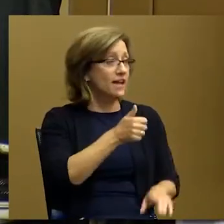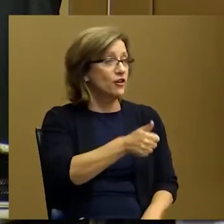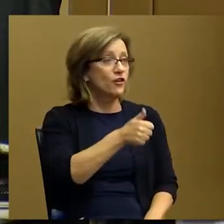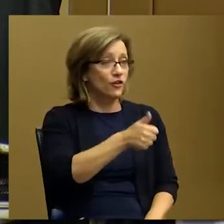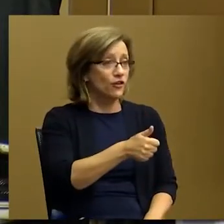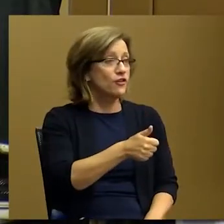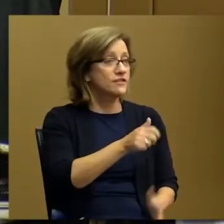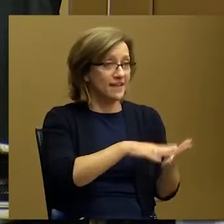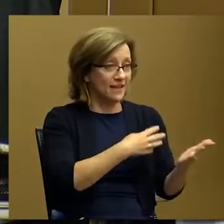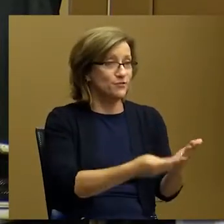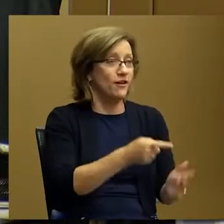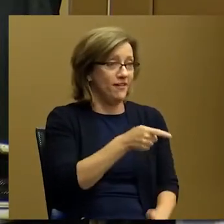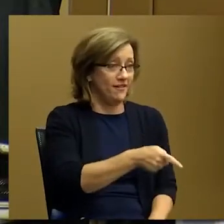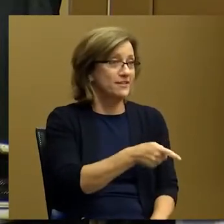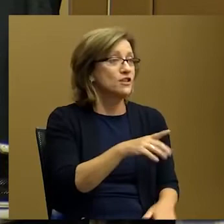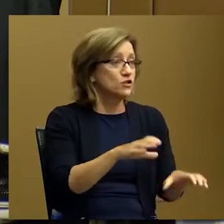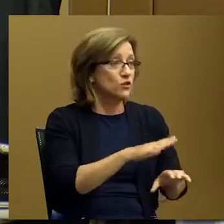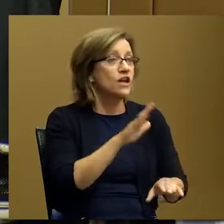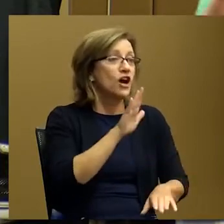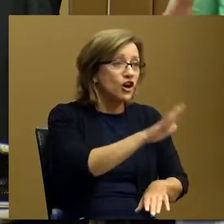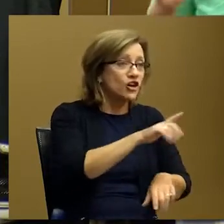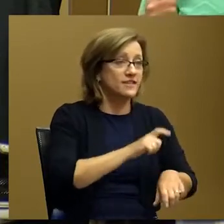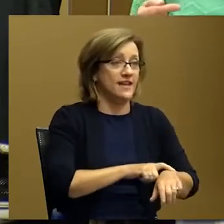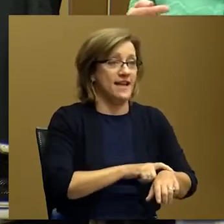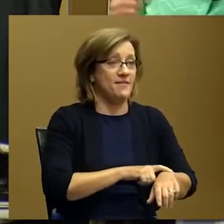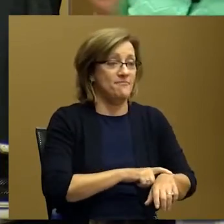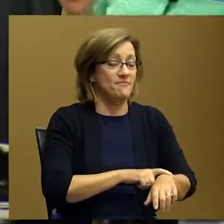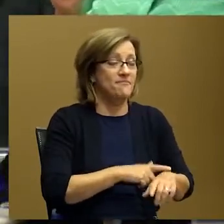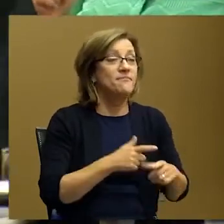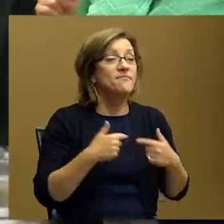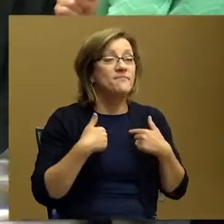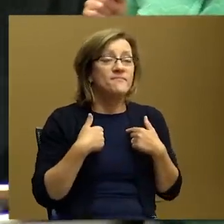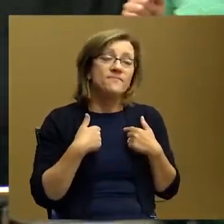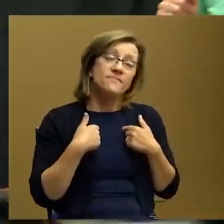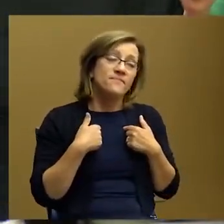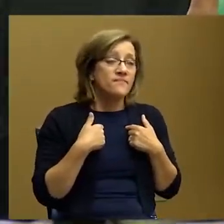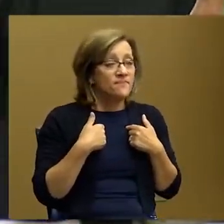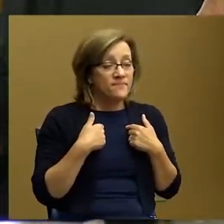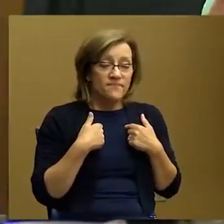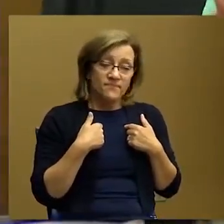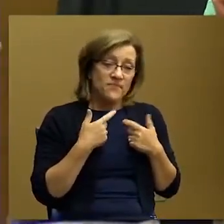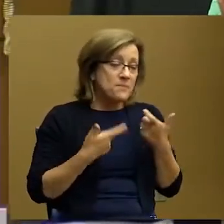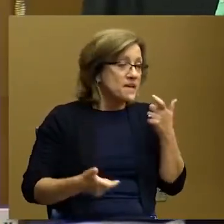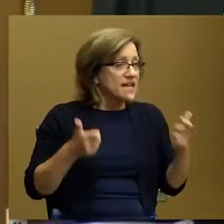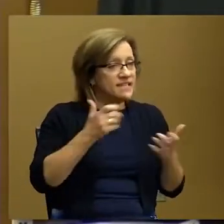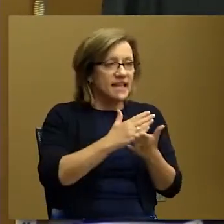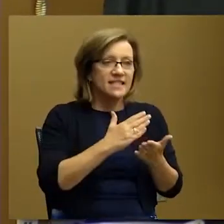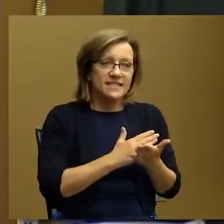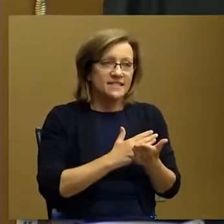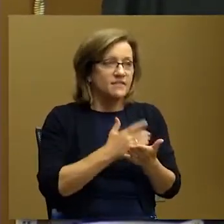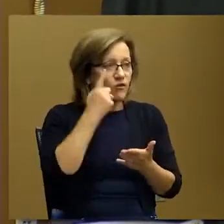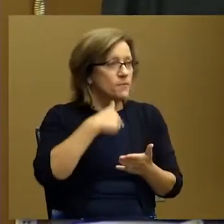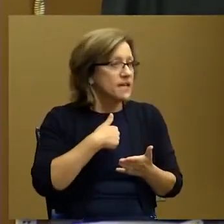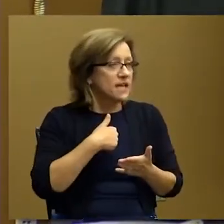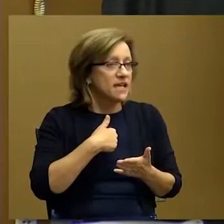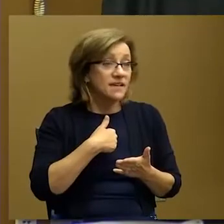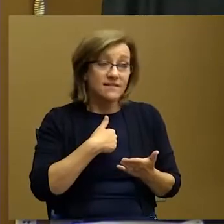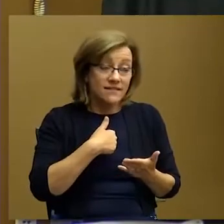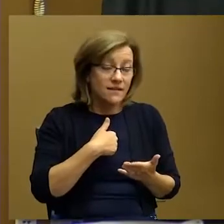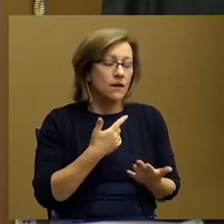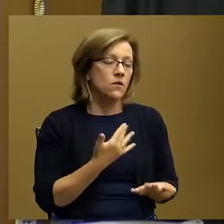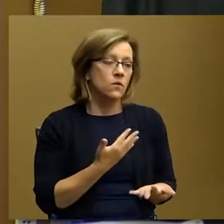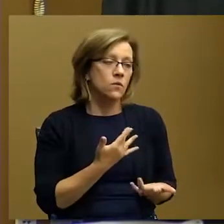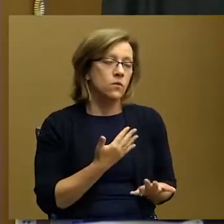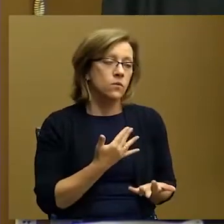time. And see, that's one of the things I had to learn the most, was to wait. To first of